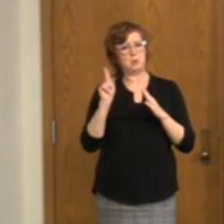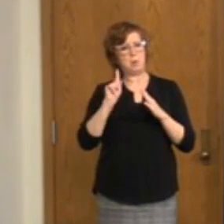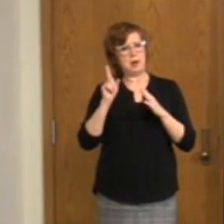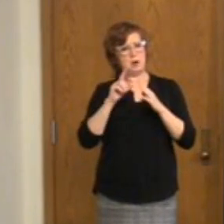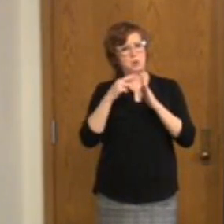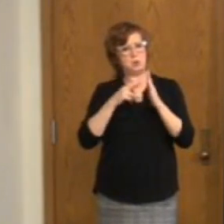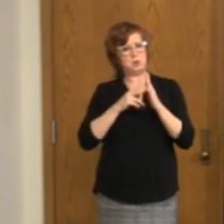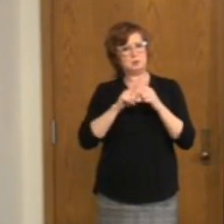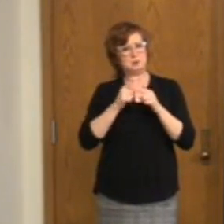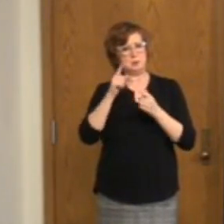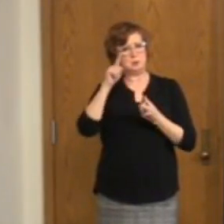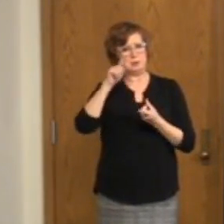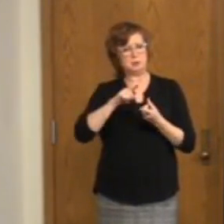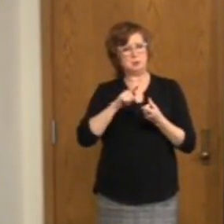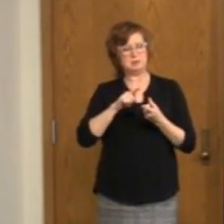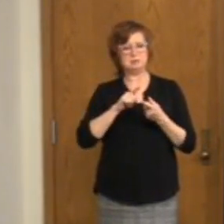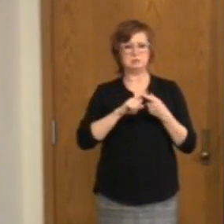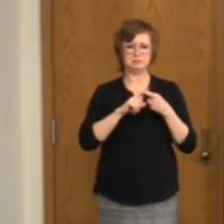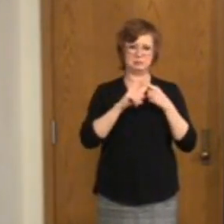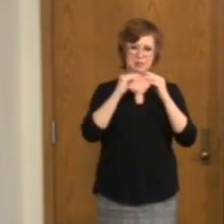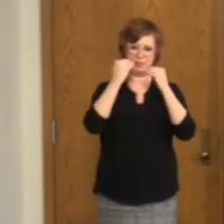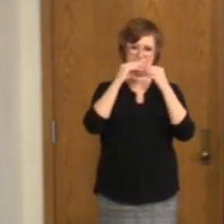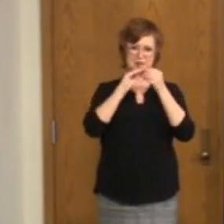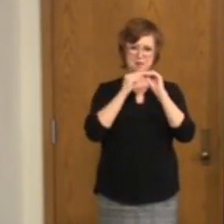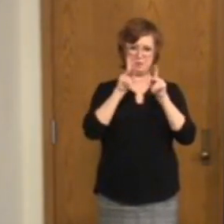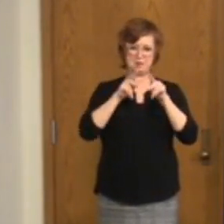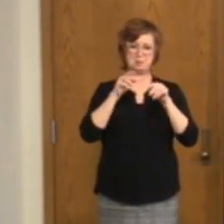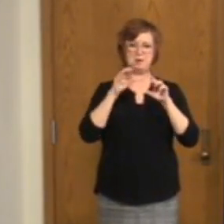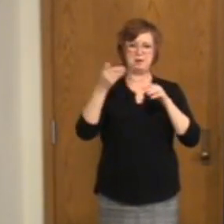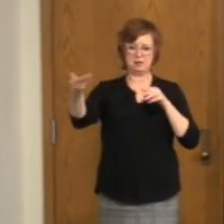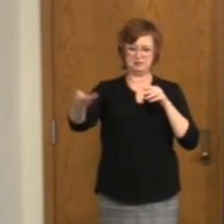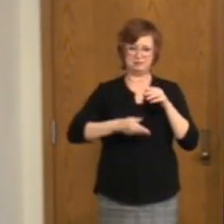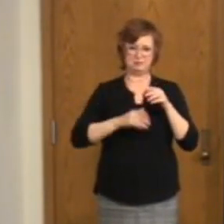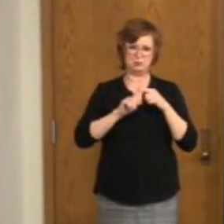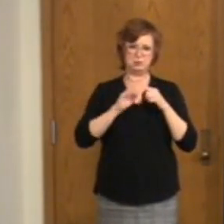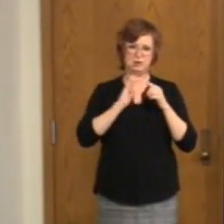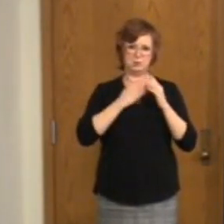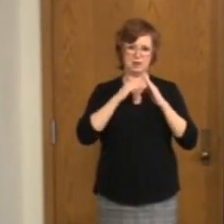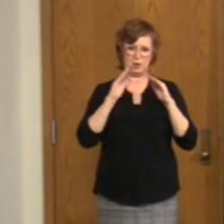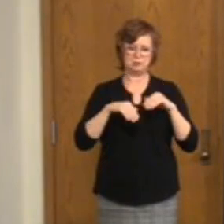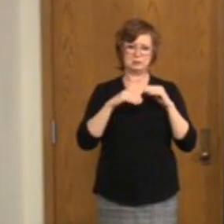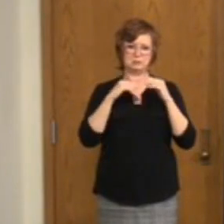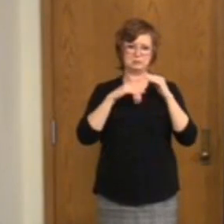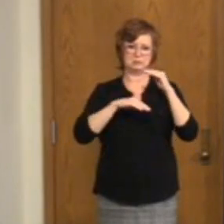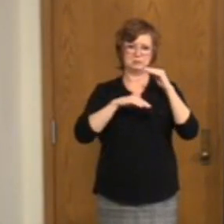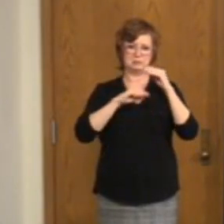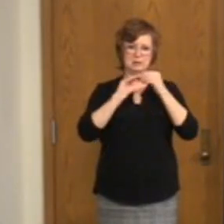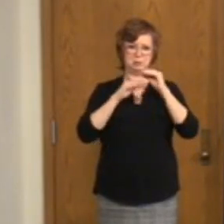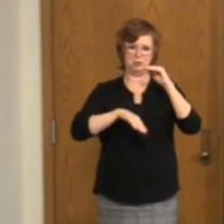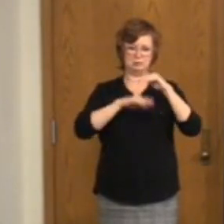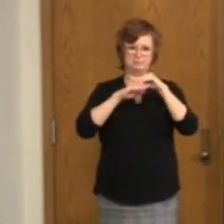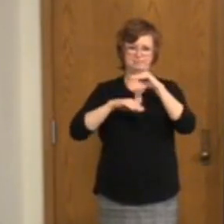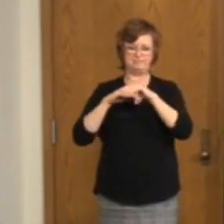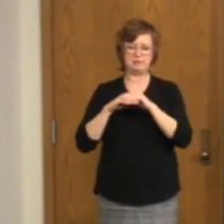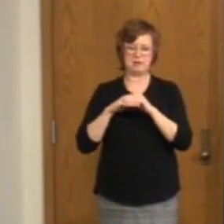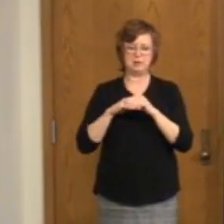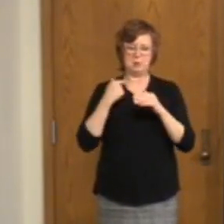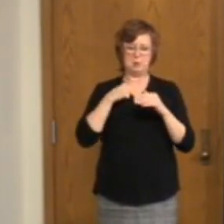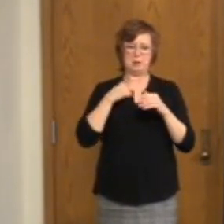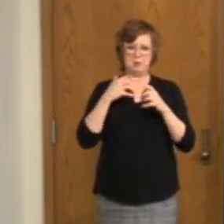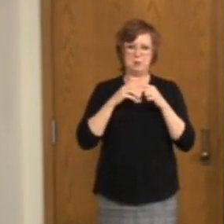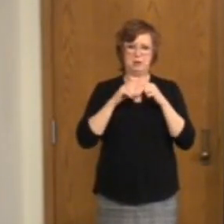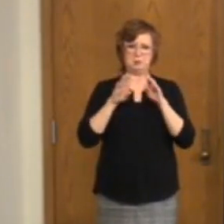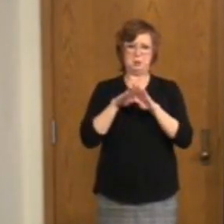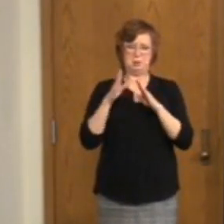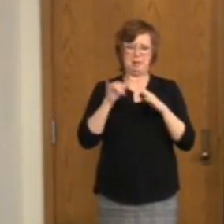what I would say to this is we are very close to making and finalizing these decisions. I've spoken to Dr. Shahab about this